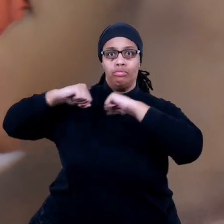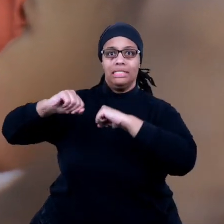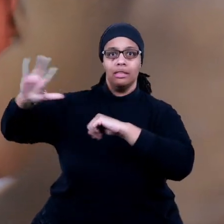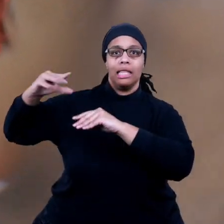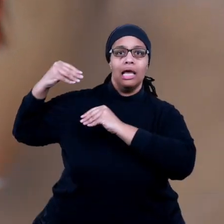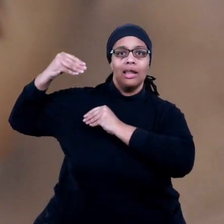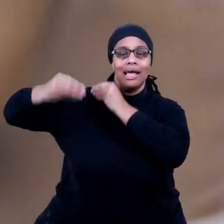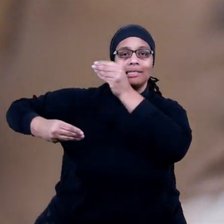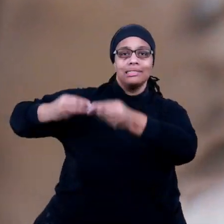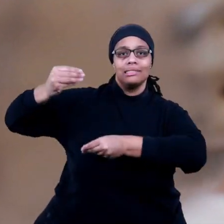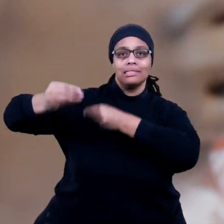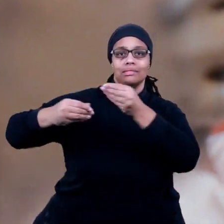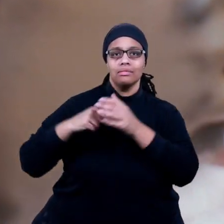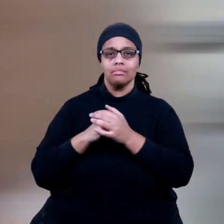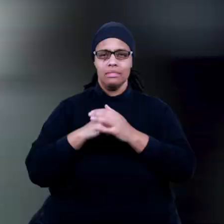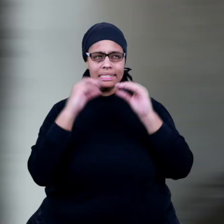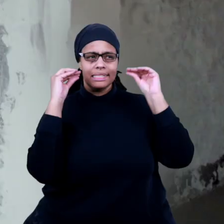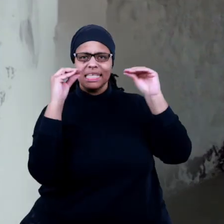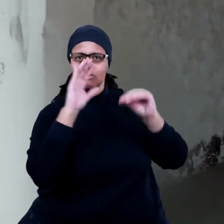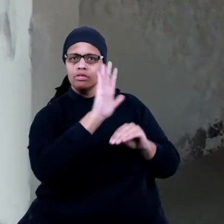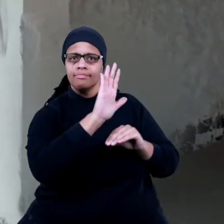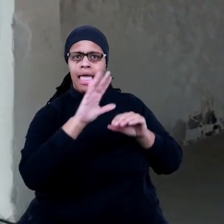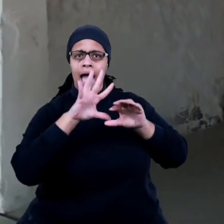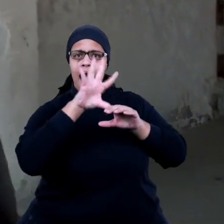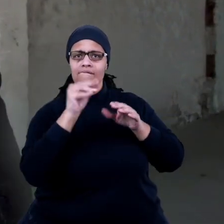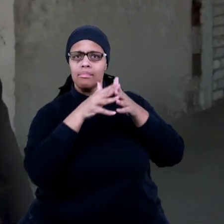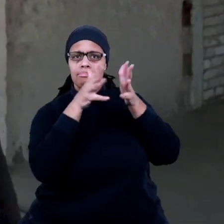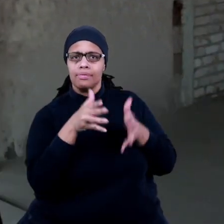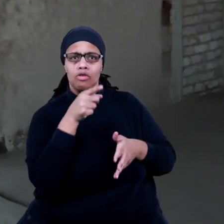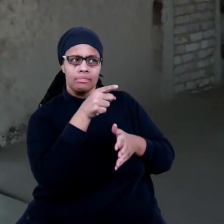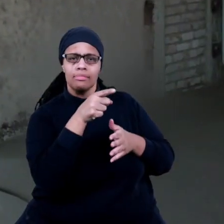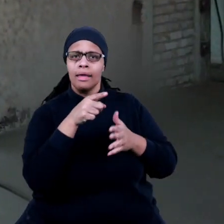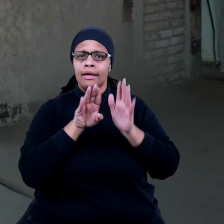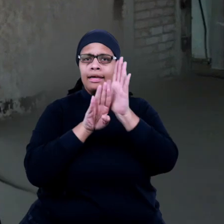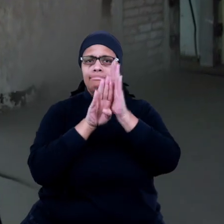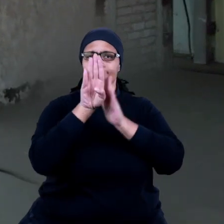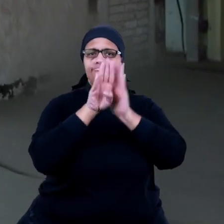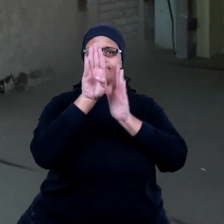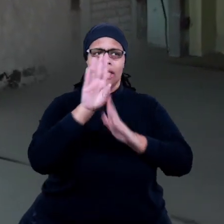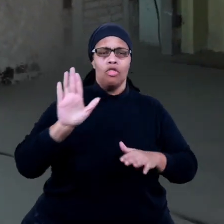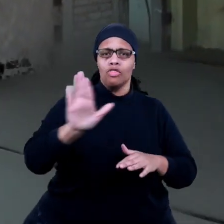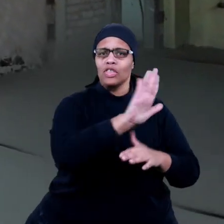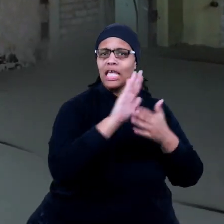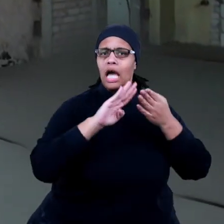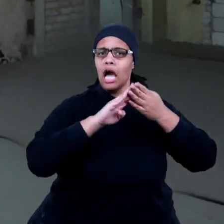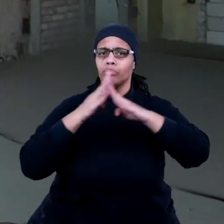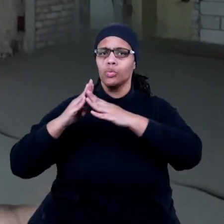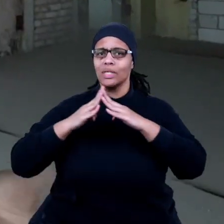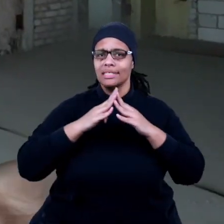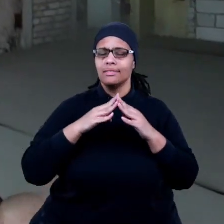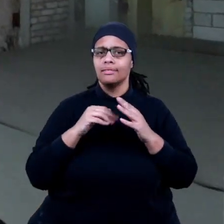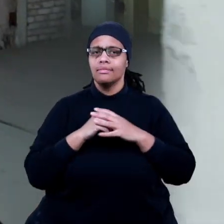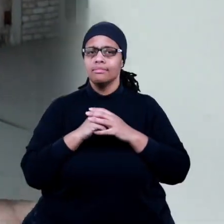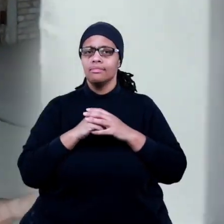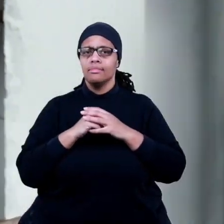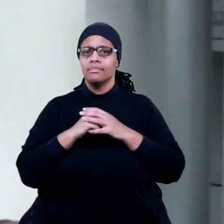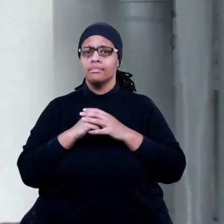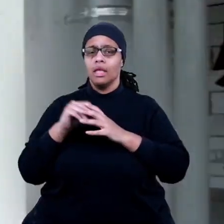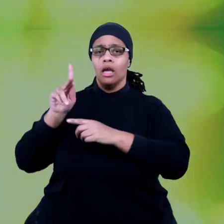to protect their legacy. It also teaches African Americans to build up and develop their